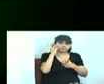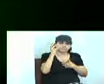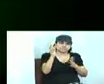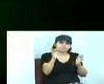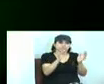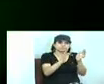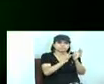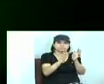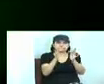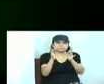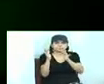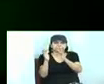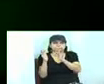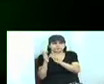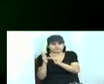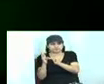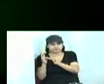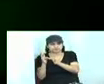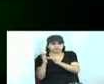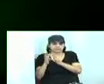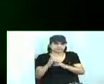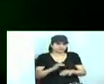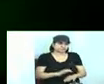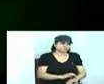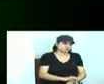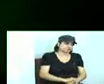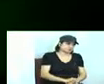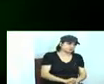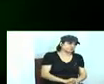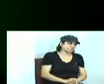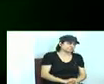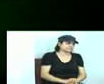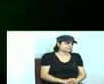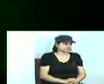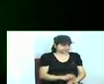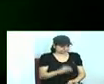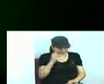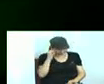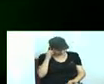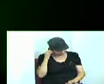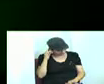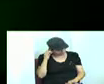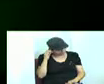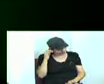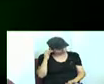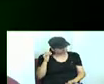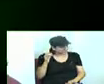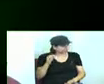Thank you.